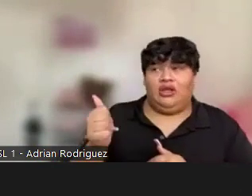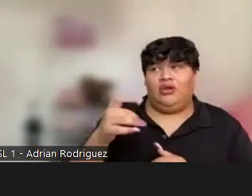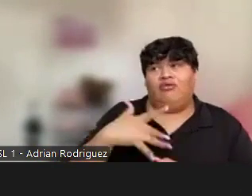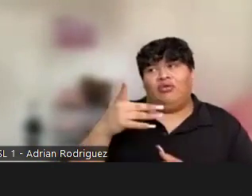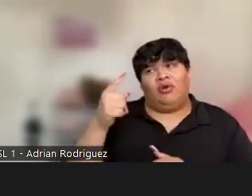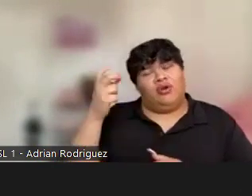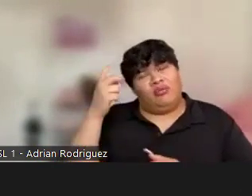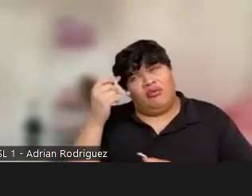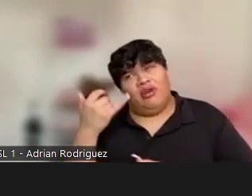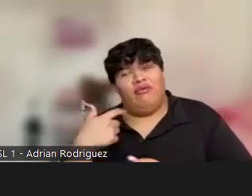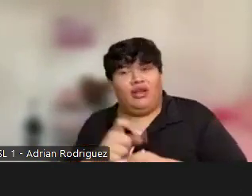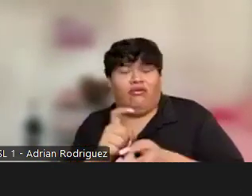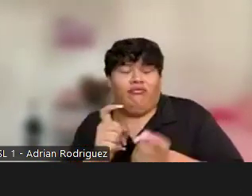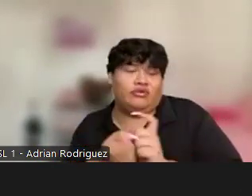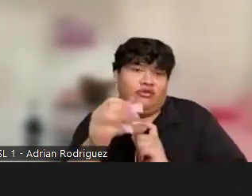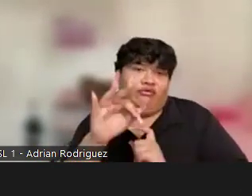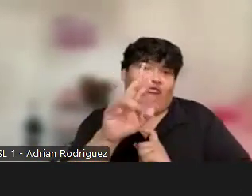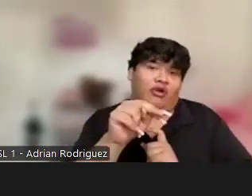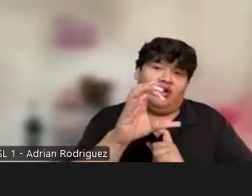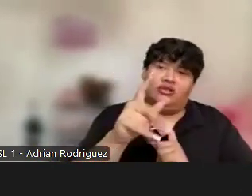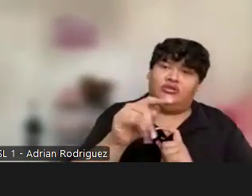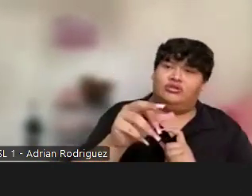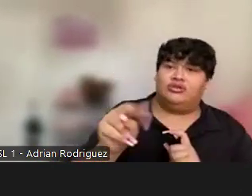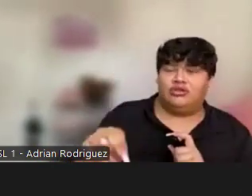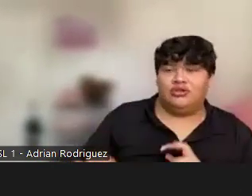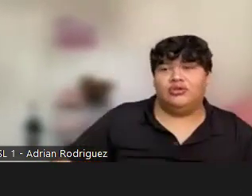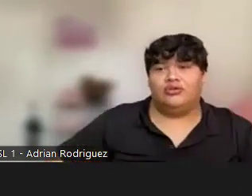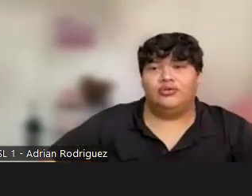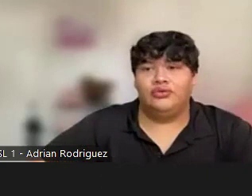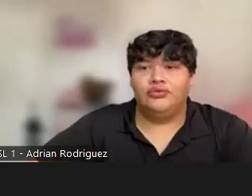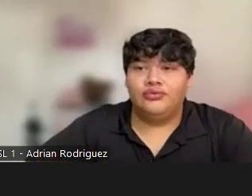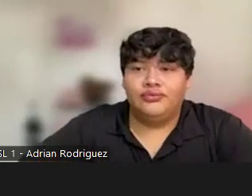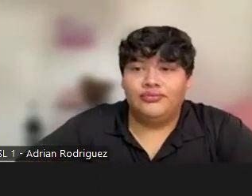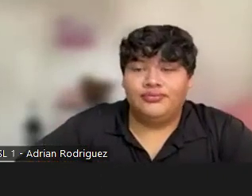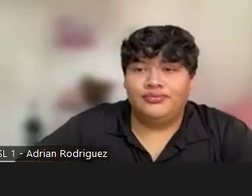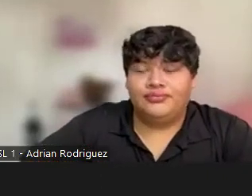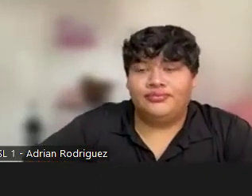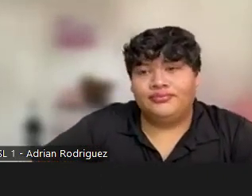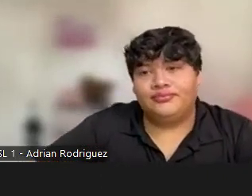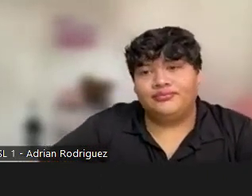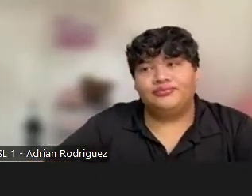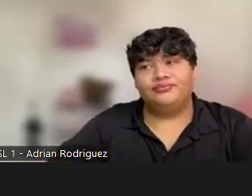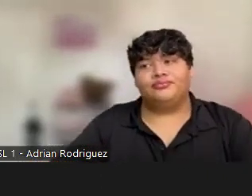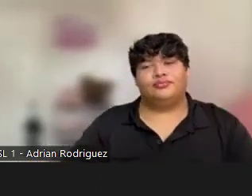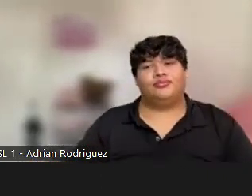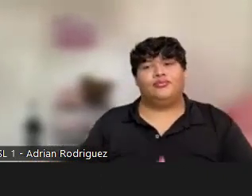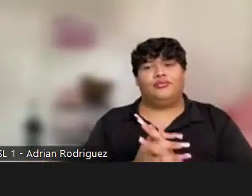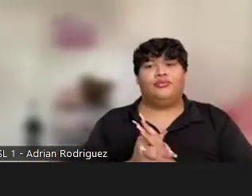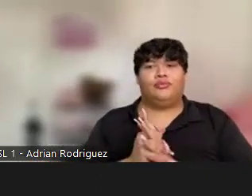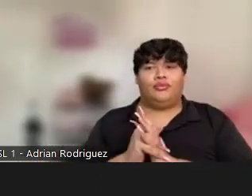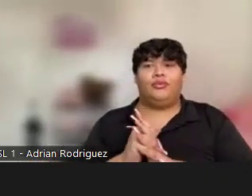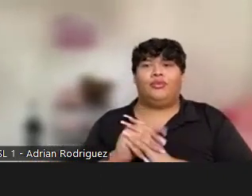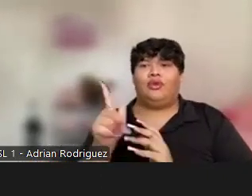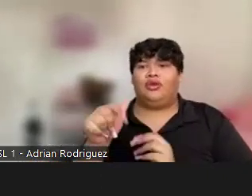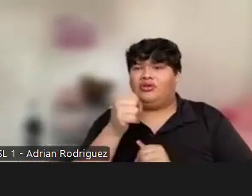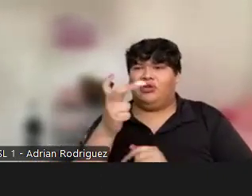had any change in function? And the mini cog and those other really simple to administer tests are not